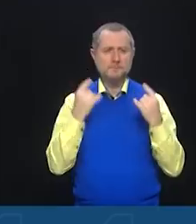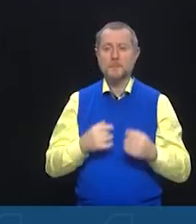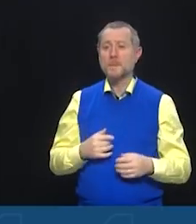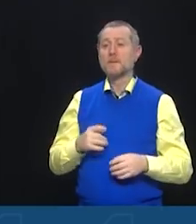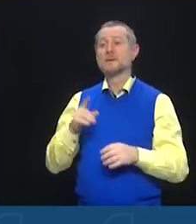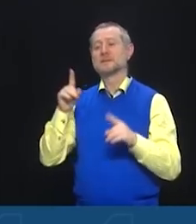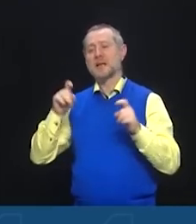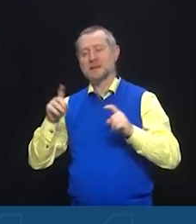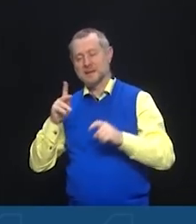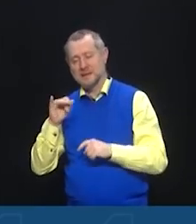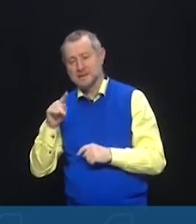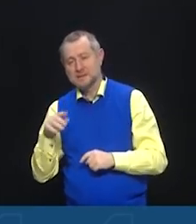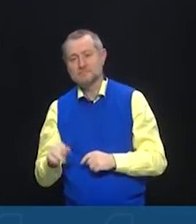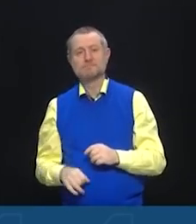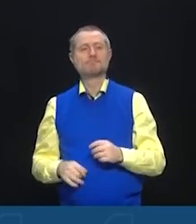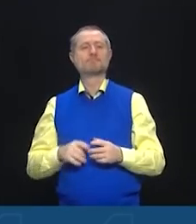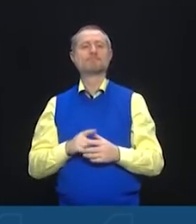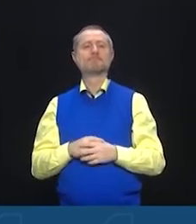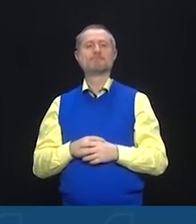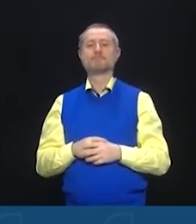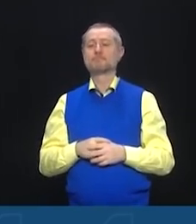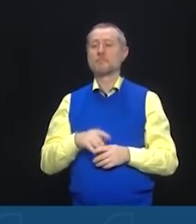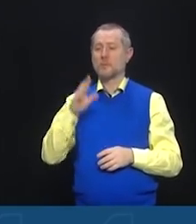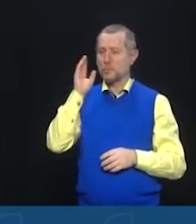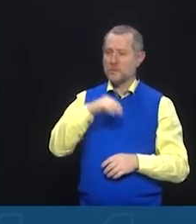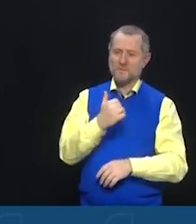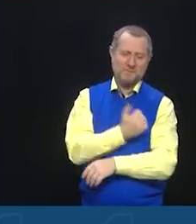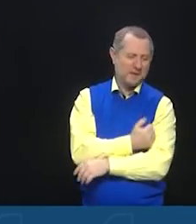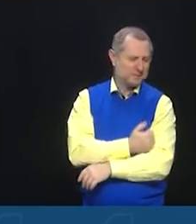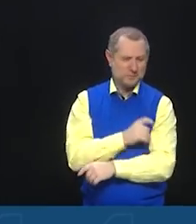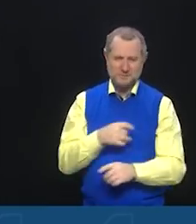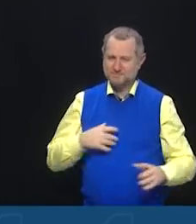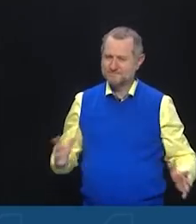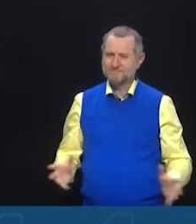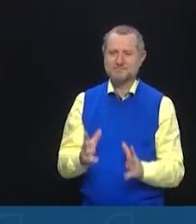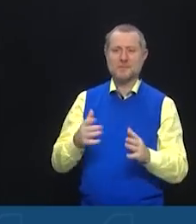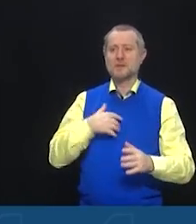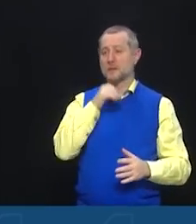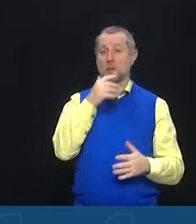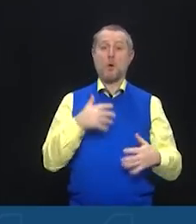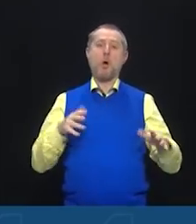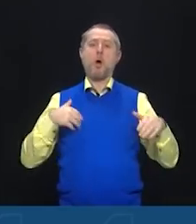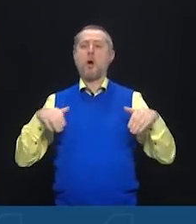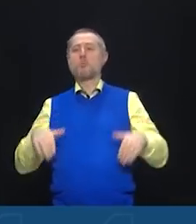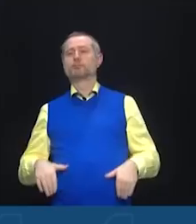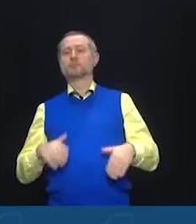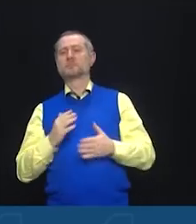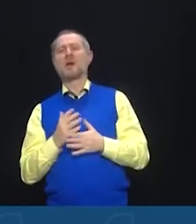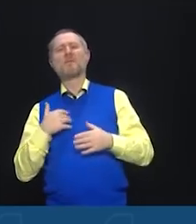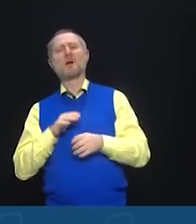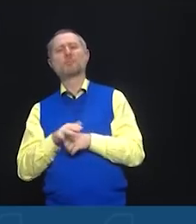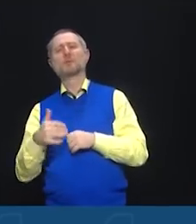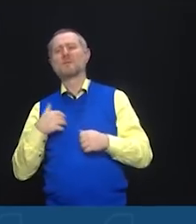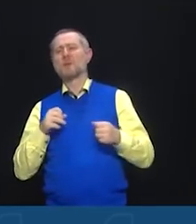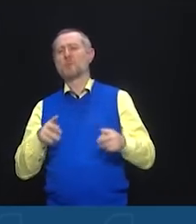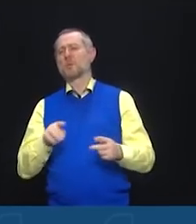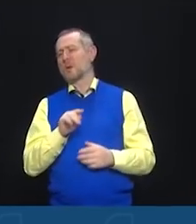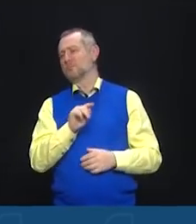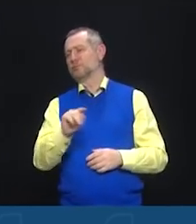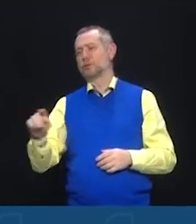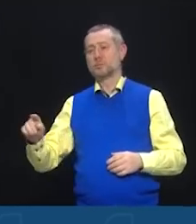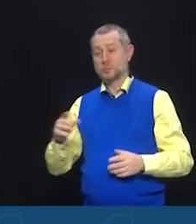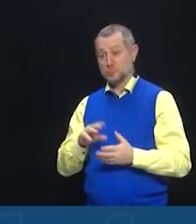kits. We're going to continue aggressive vaccination strategies, making sure that there's plenty of opportunity for anyone, including our students,